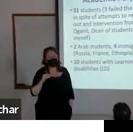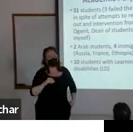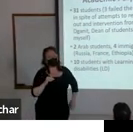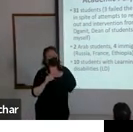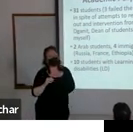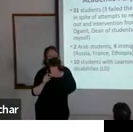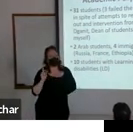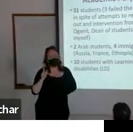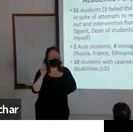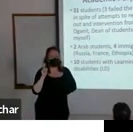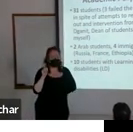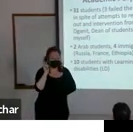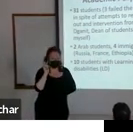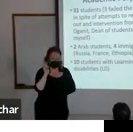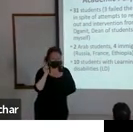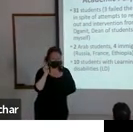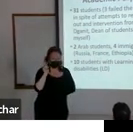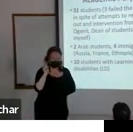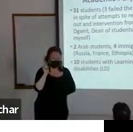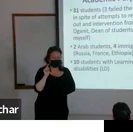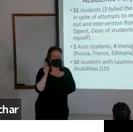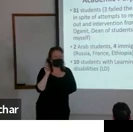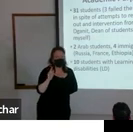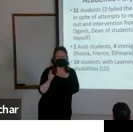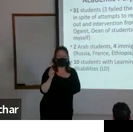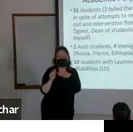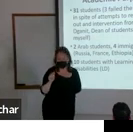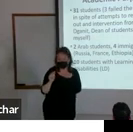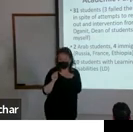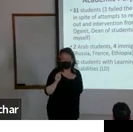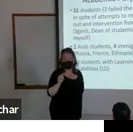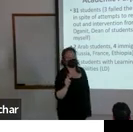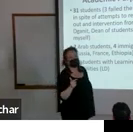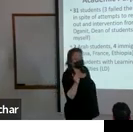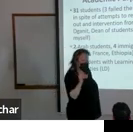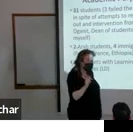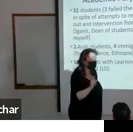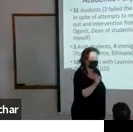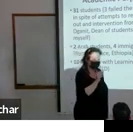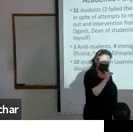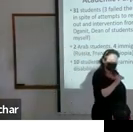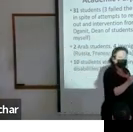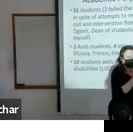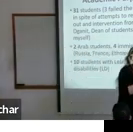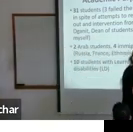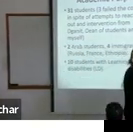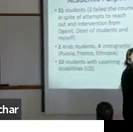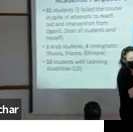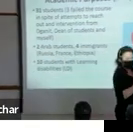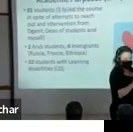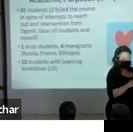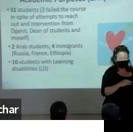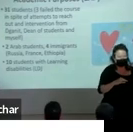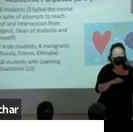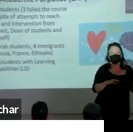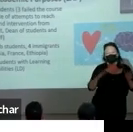did not receive academically as high a level as I usually give them in the